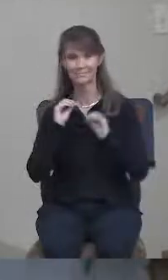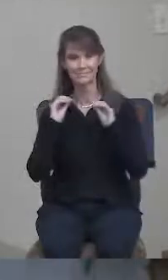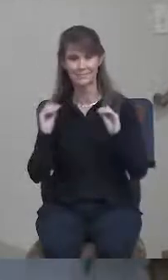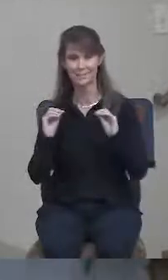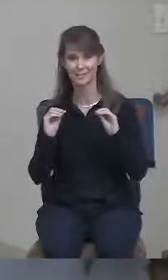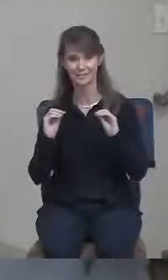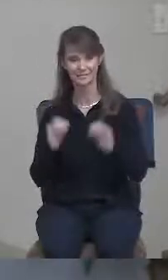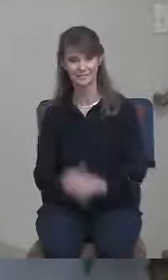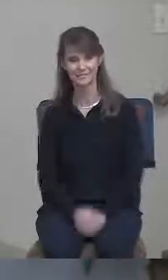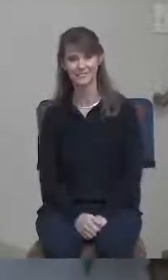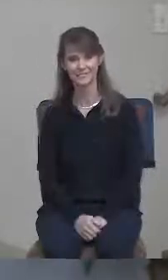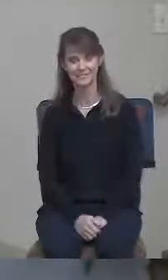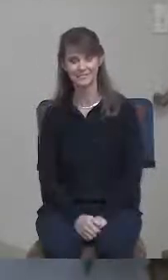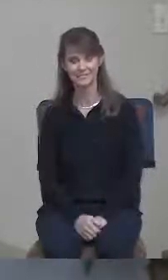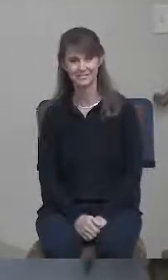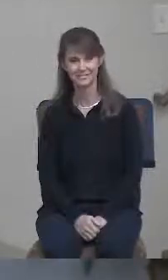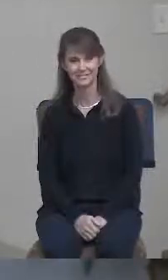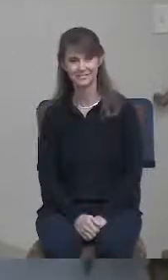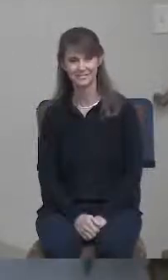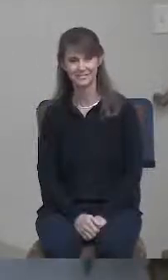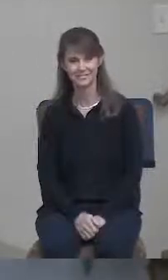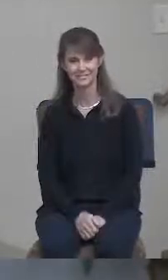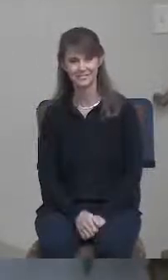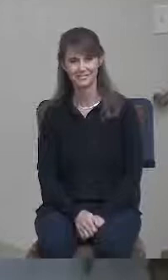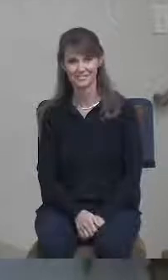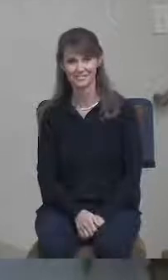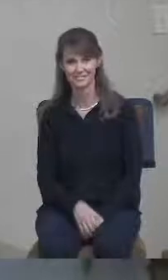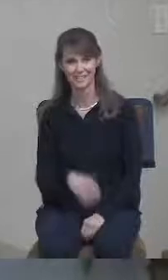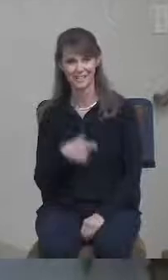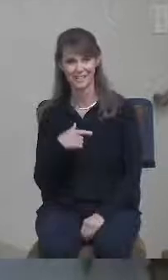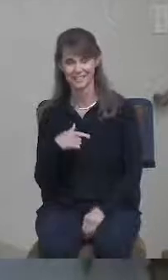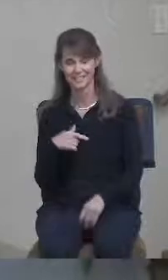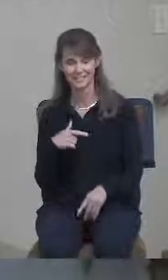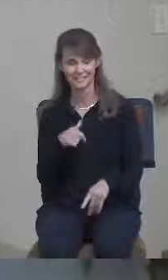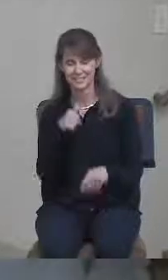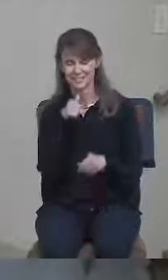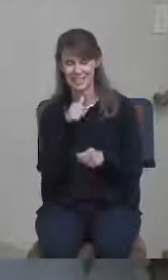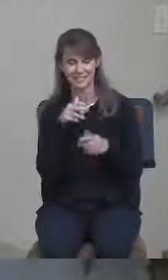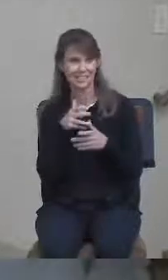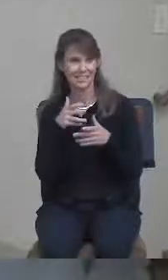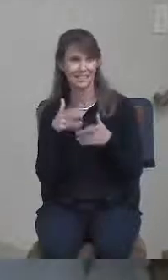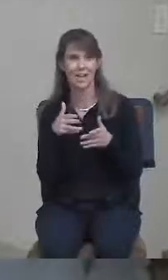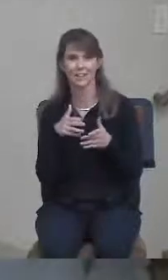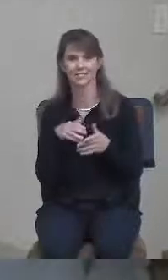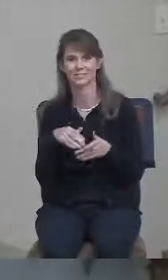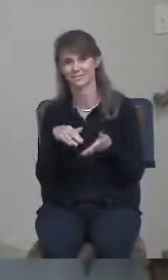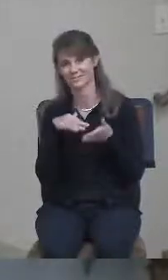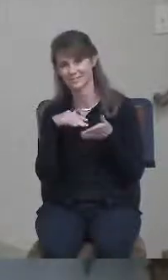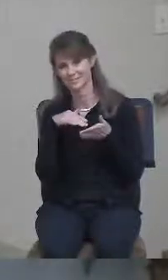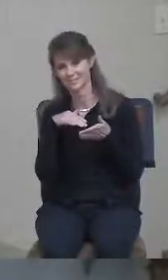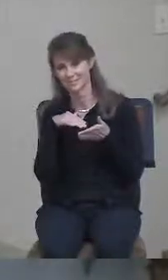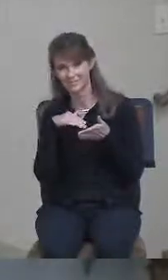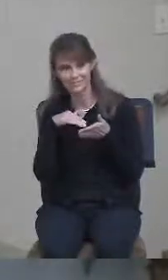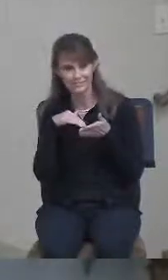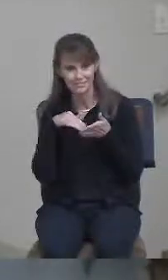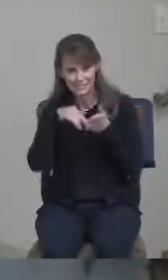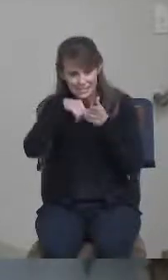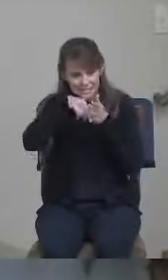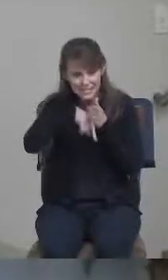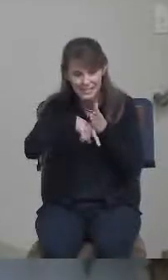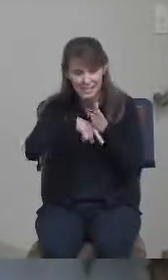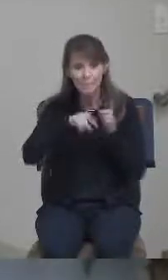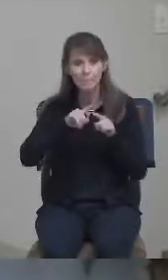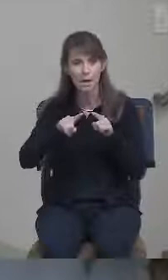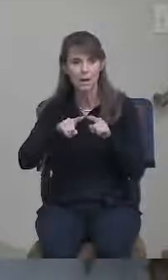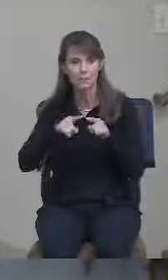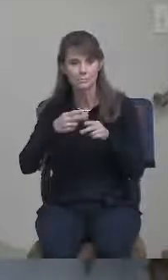But to offset that lack of scholarly class, it'll be shorter.